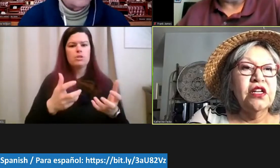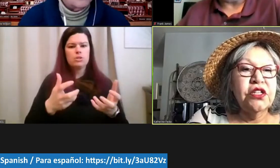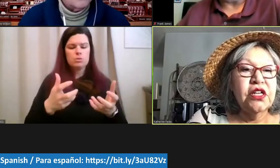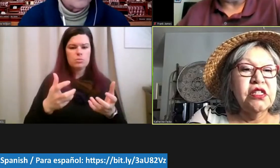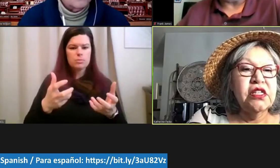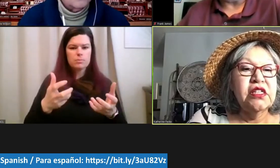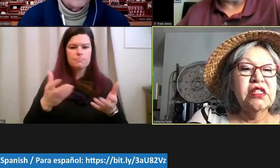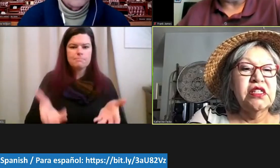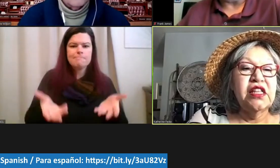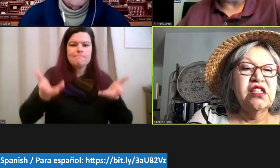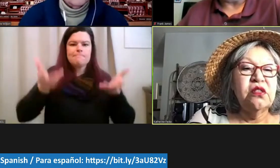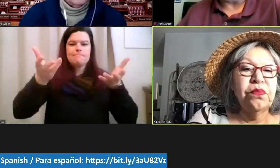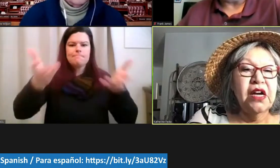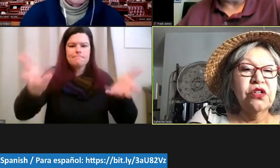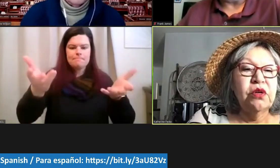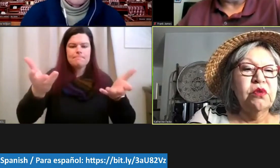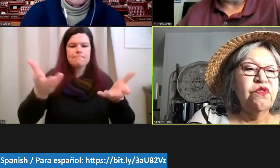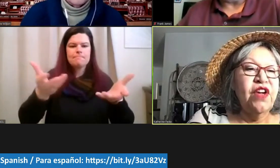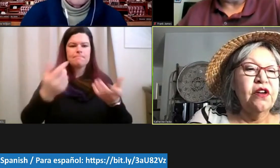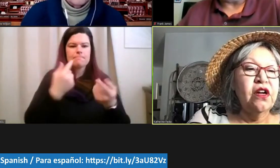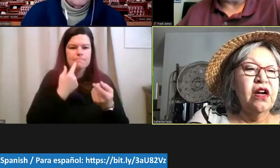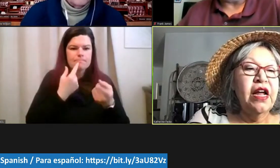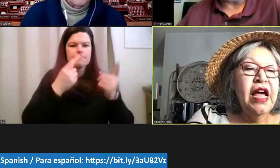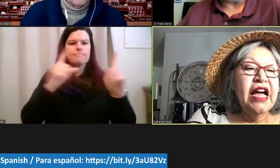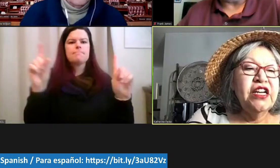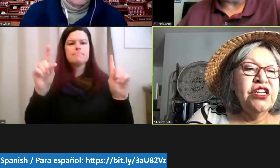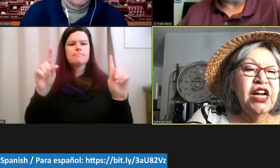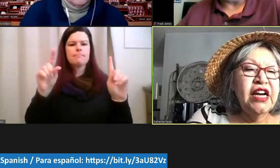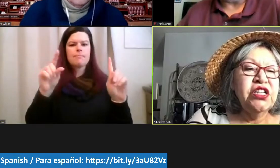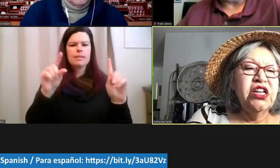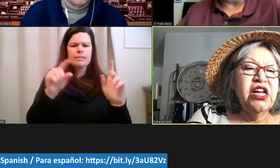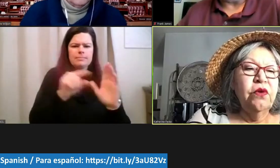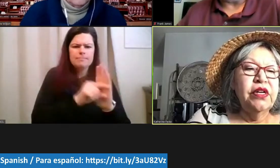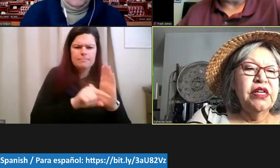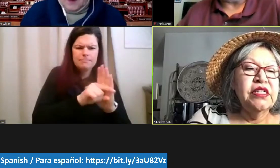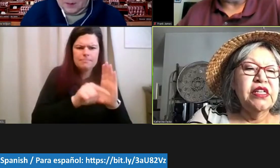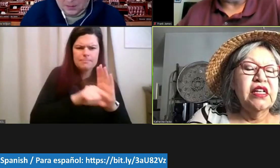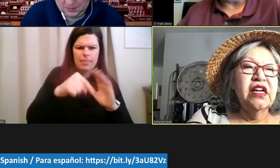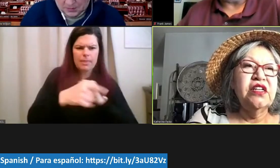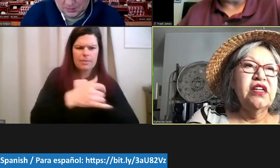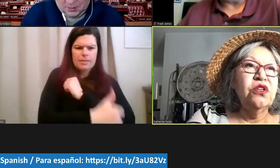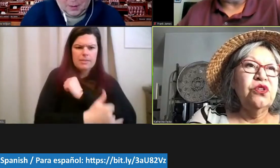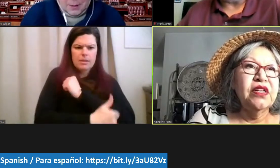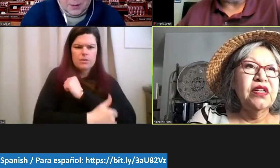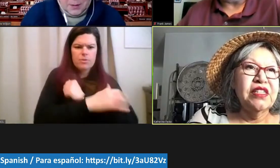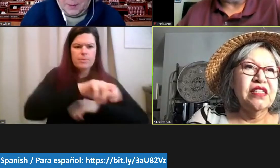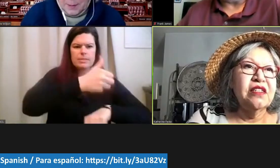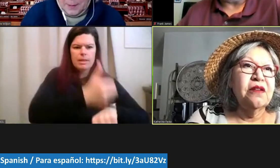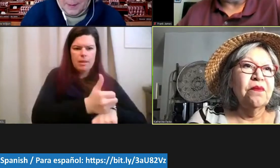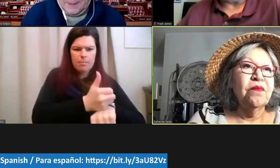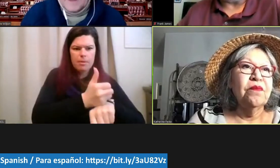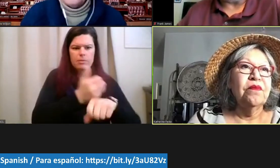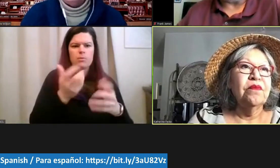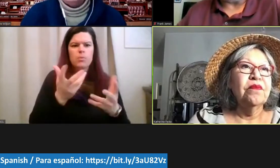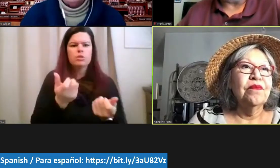out the injustices that this country was founded on and change the inequities that continue to